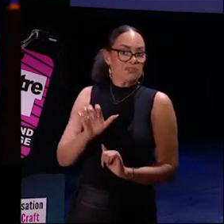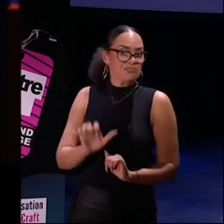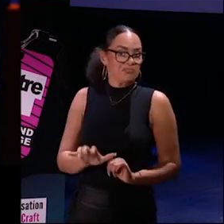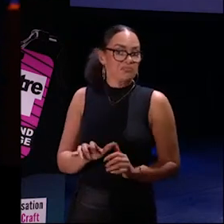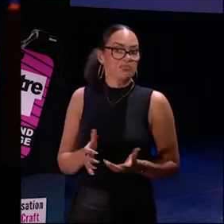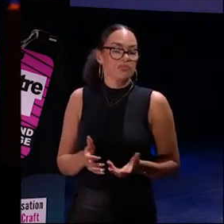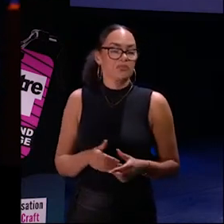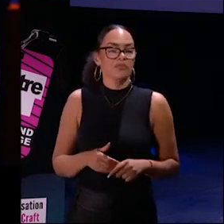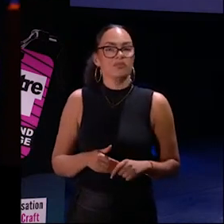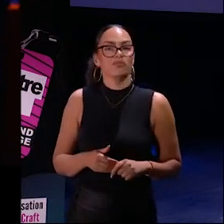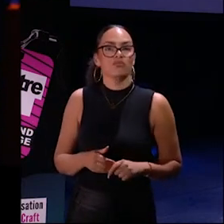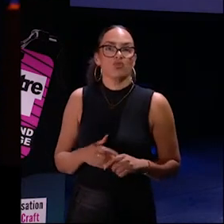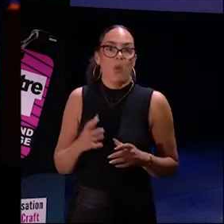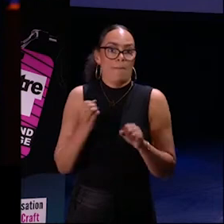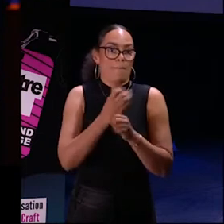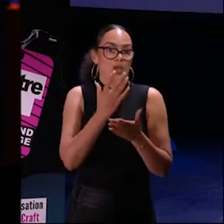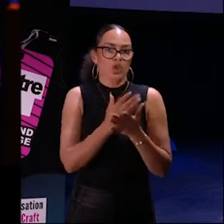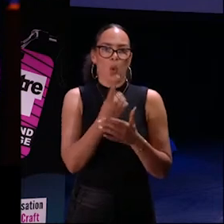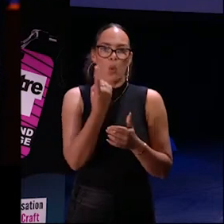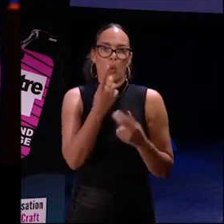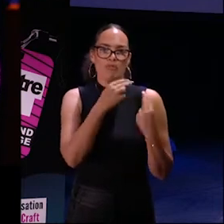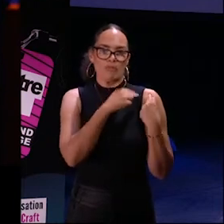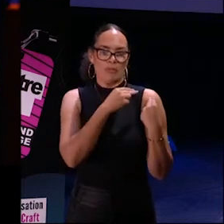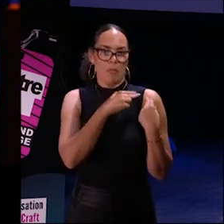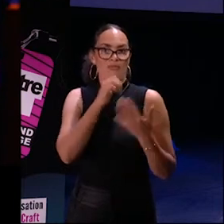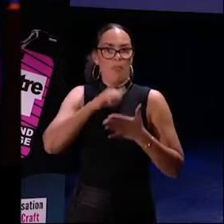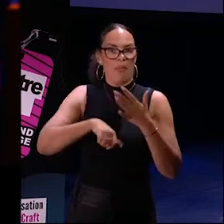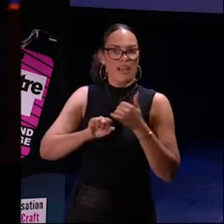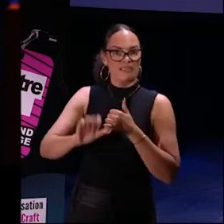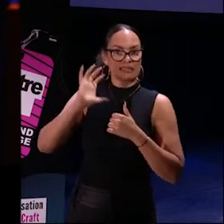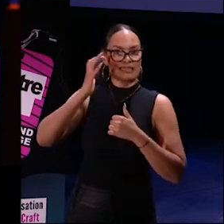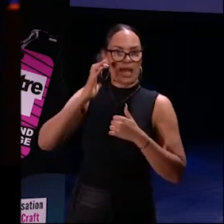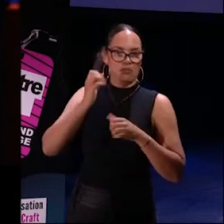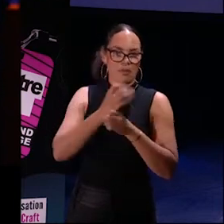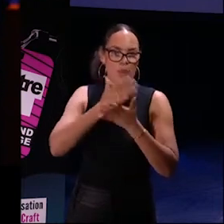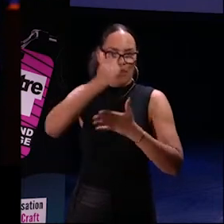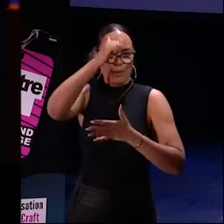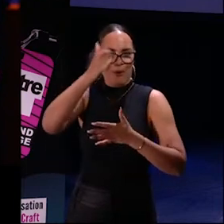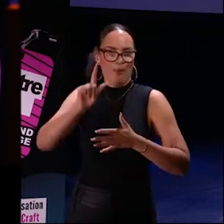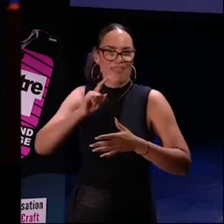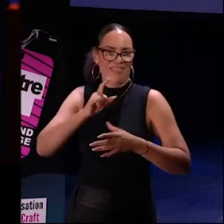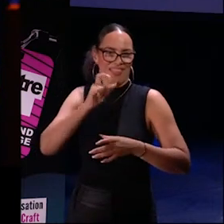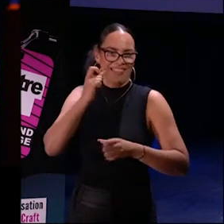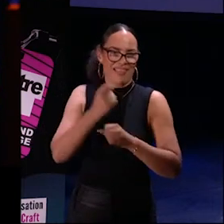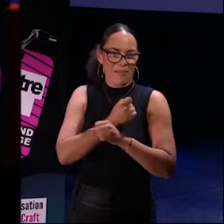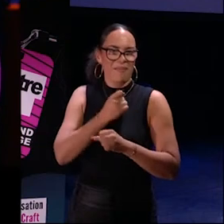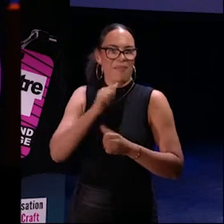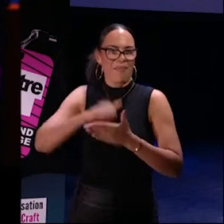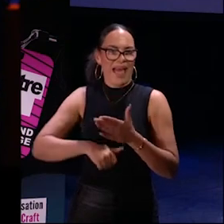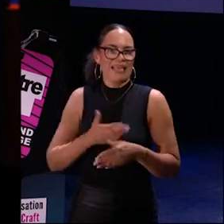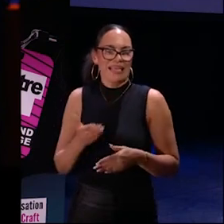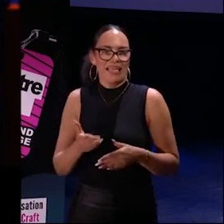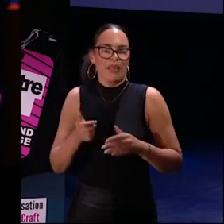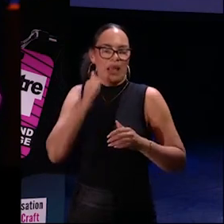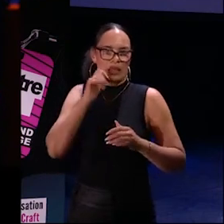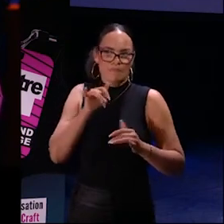And, you know, if you're making sure that whoever is the one, you know, actually making the purchase is somebody who knows about how to tell whether things are any, you know, are in good condition or